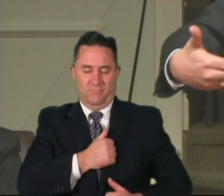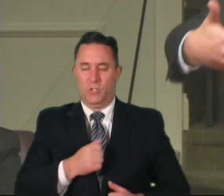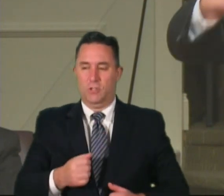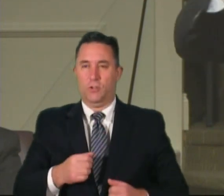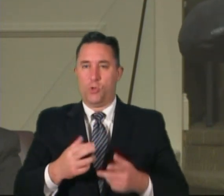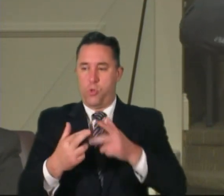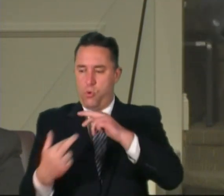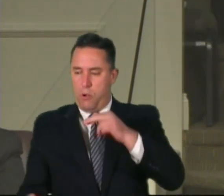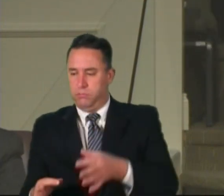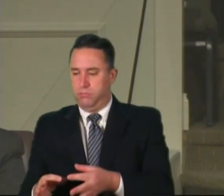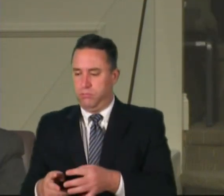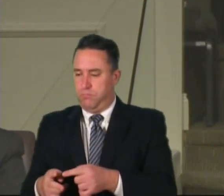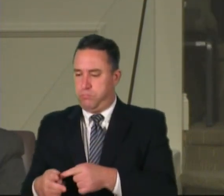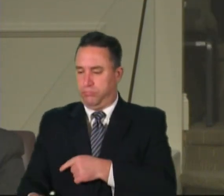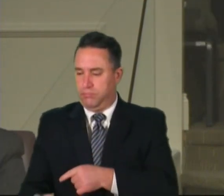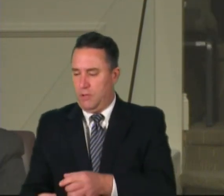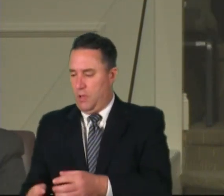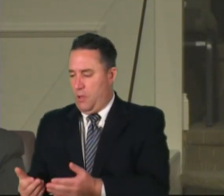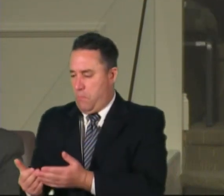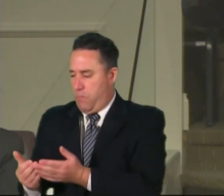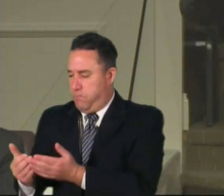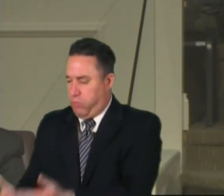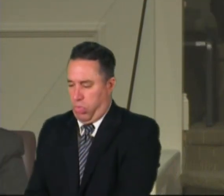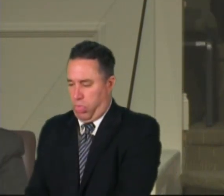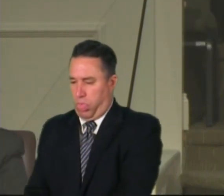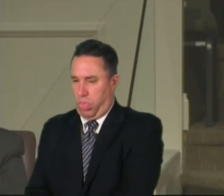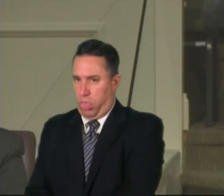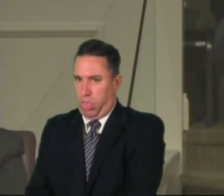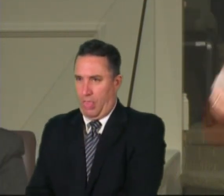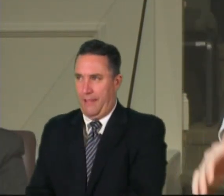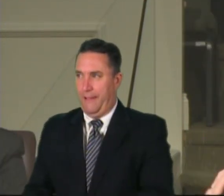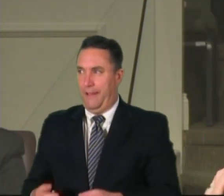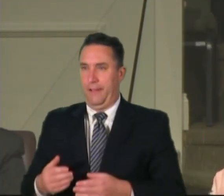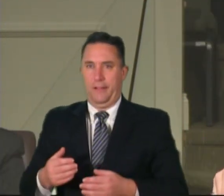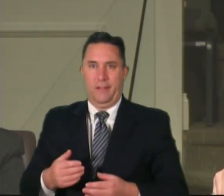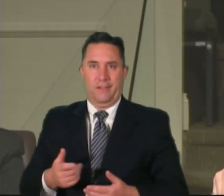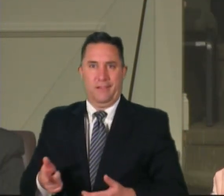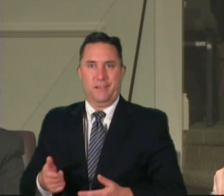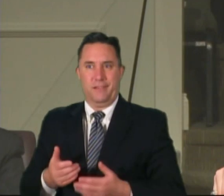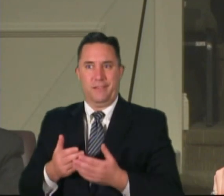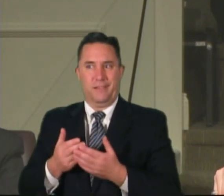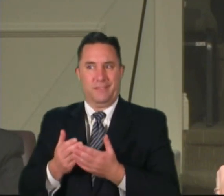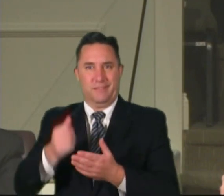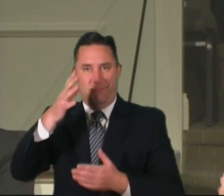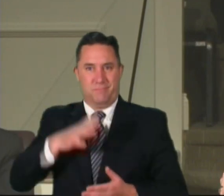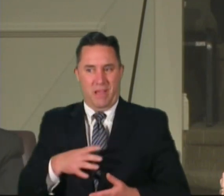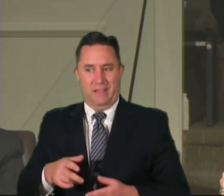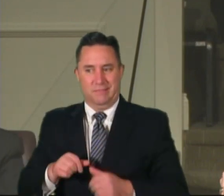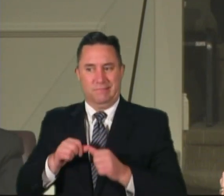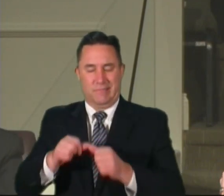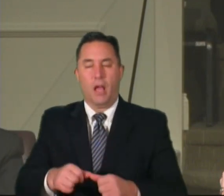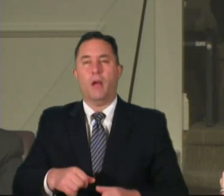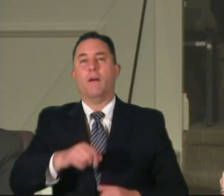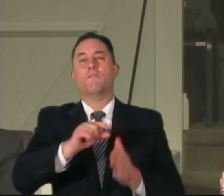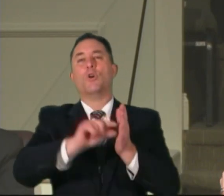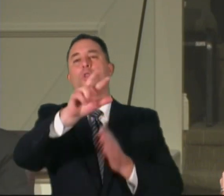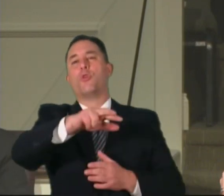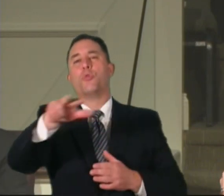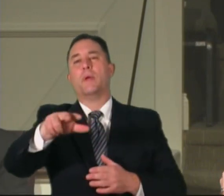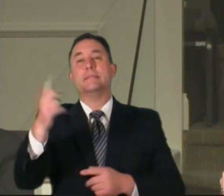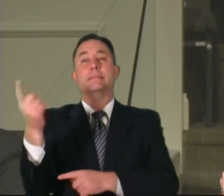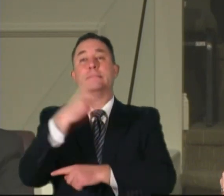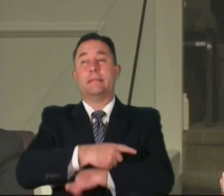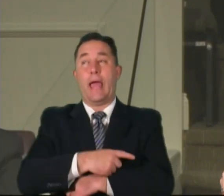ropes to the lifeboat. The lifeboat sailed off. The sailors stayed on, and I'm grateful for they did. Verse 33, and while the day